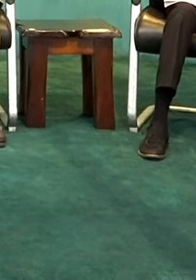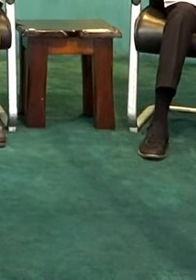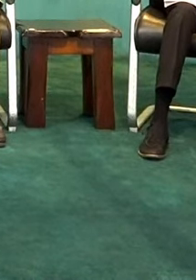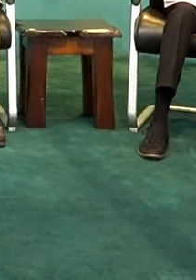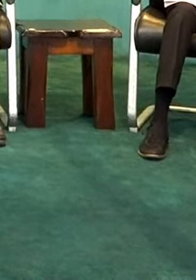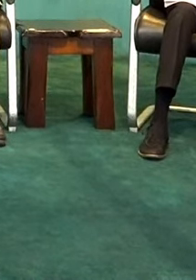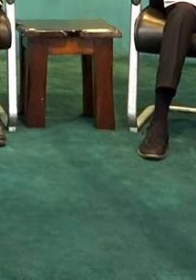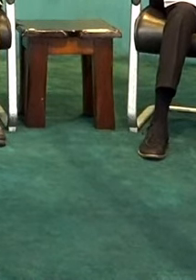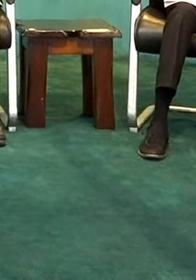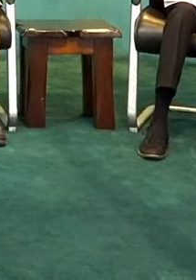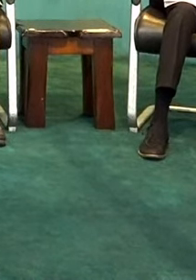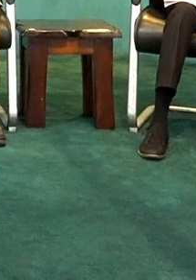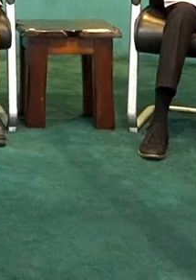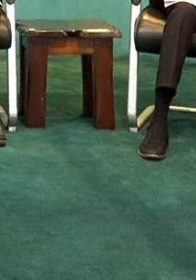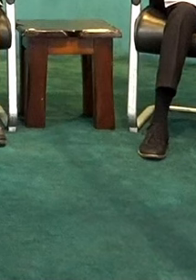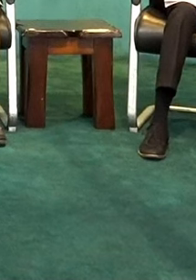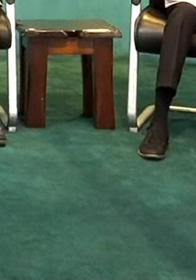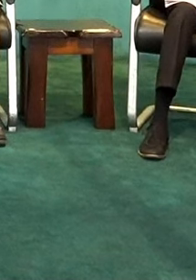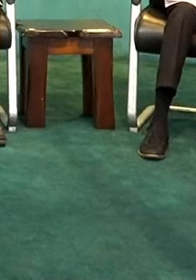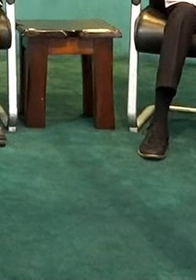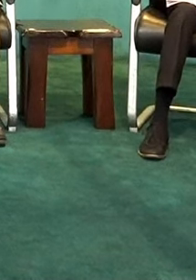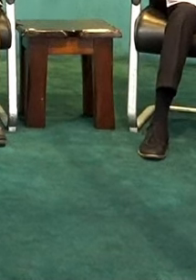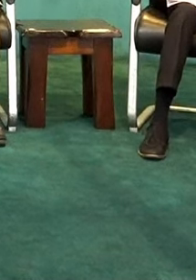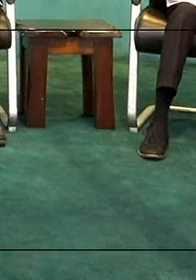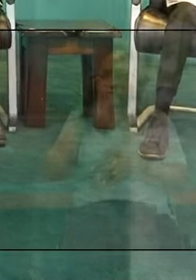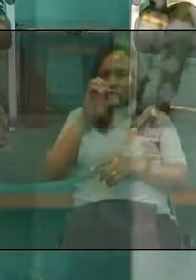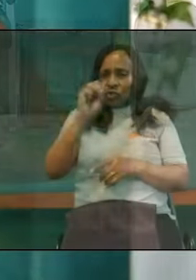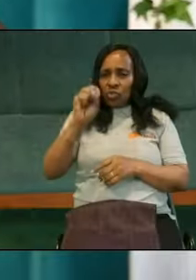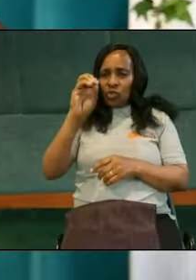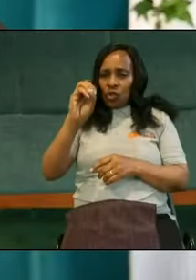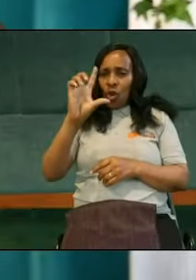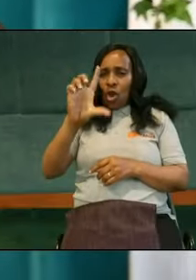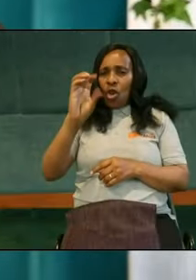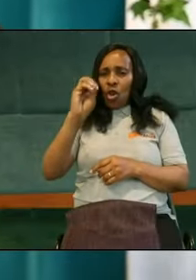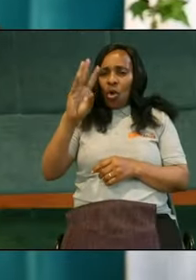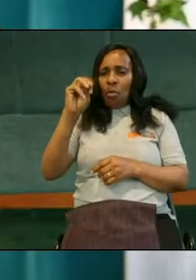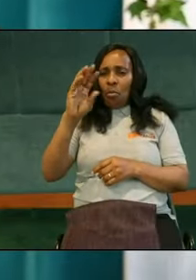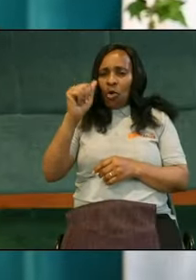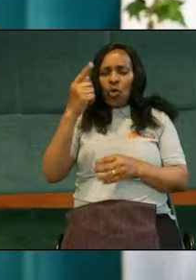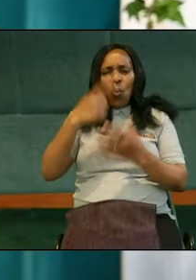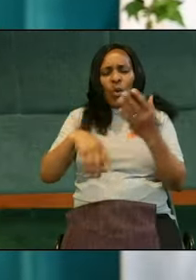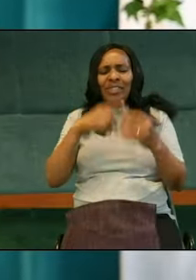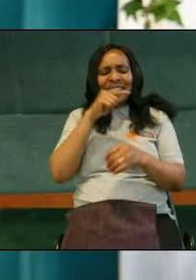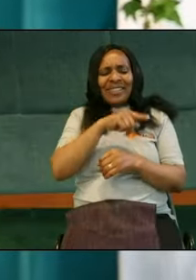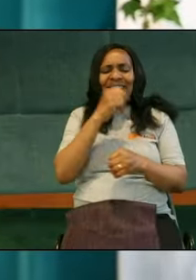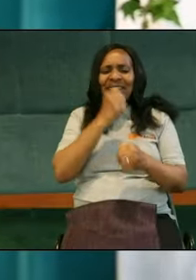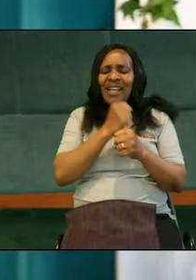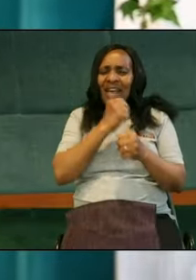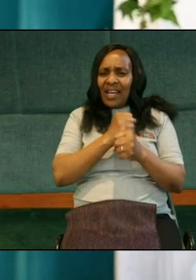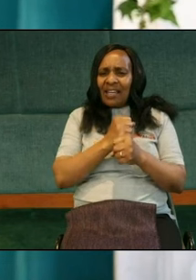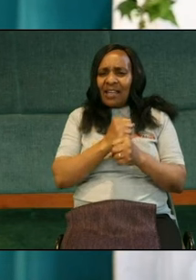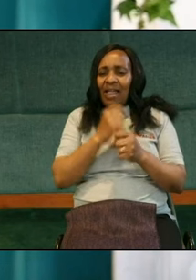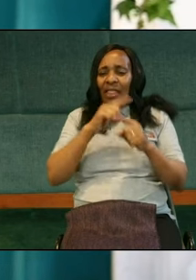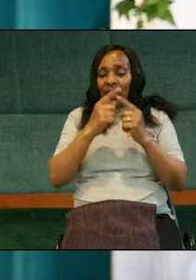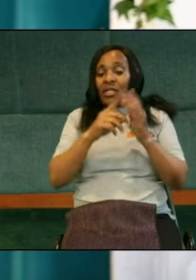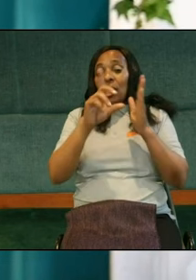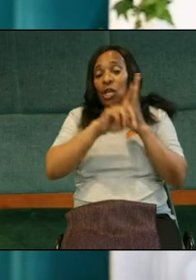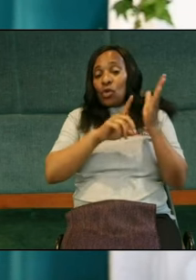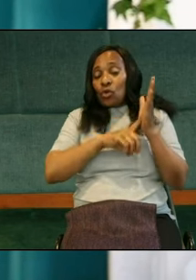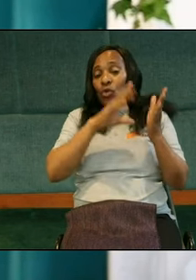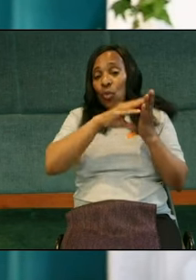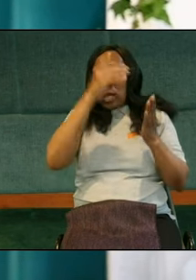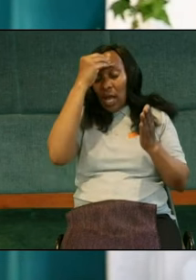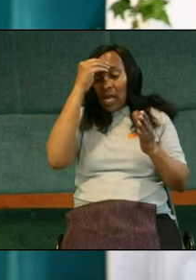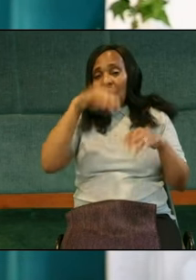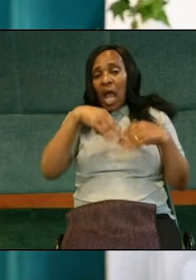take away the kingdom from King Solomon? What is it that he had done? And from this we can draw out the lesson of why he's considered